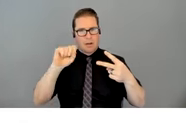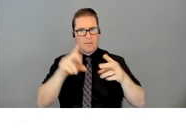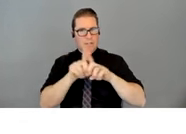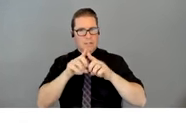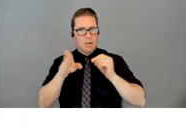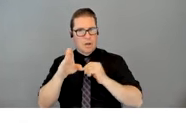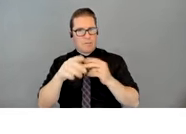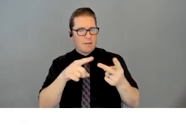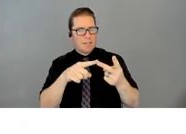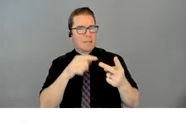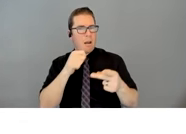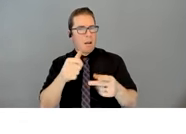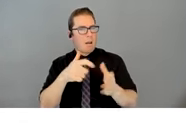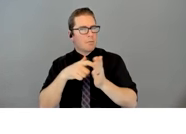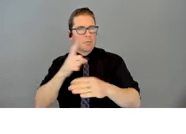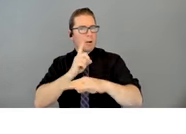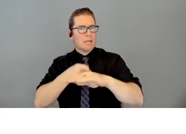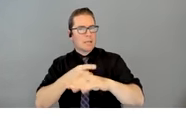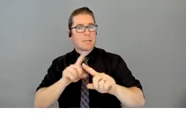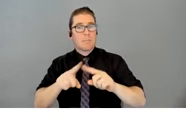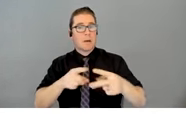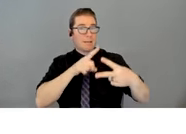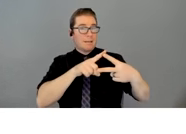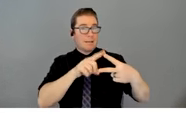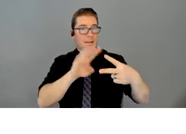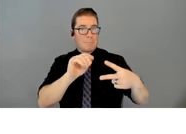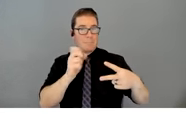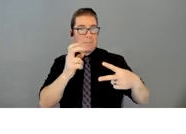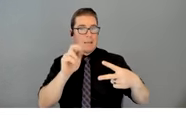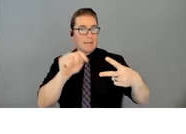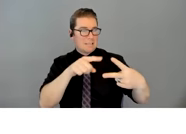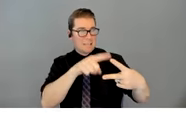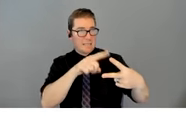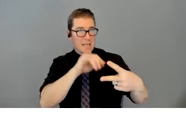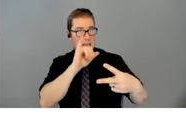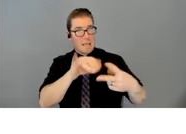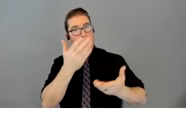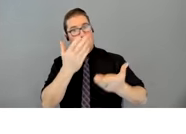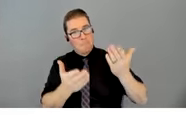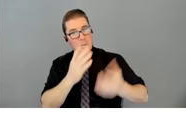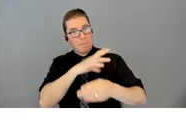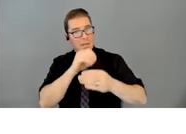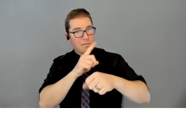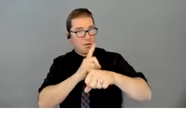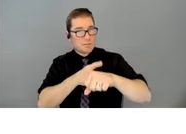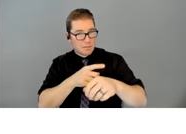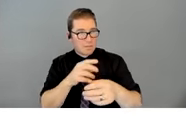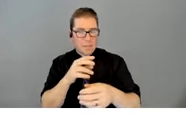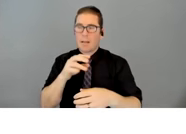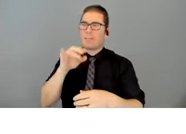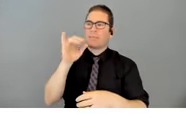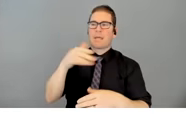but Maxian is about behavior that contingent. Yes, that is a good summary. Perfect. Yes.